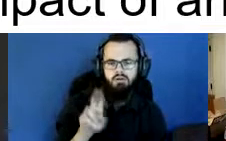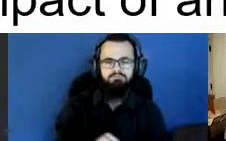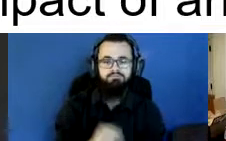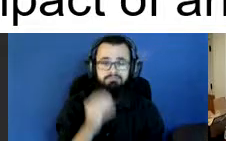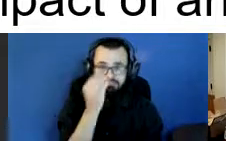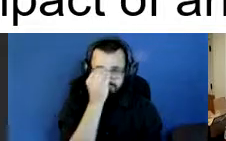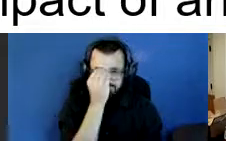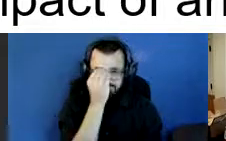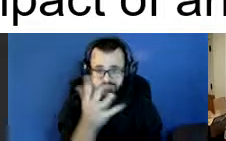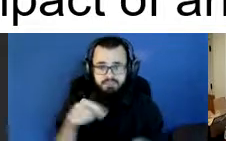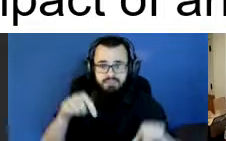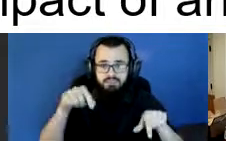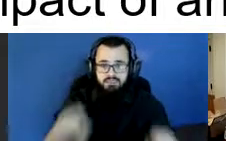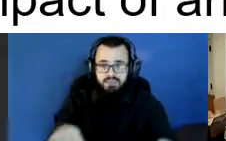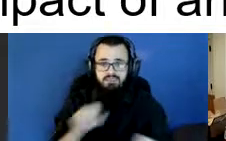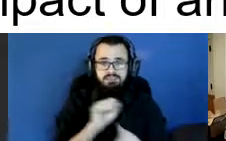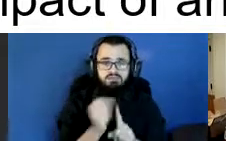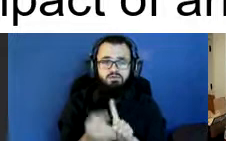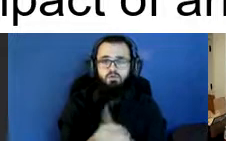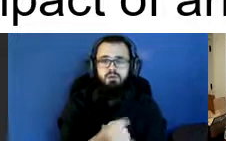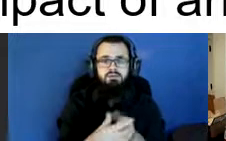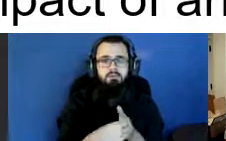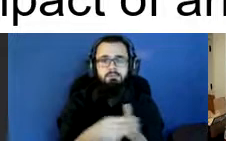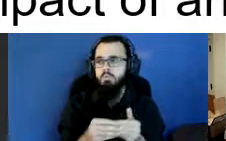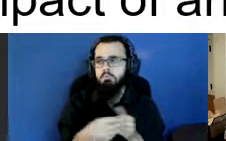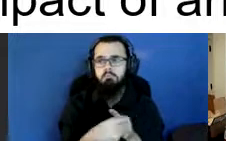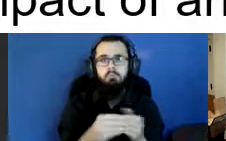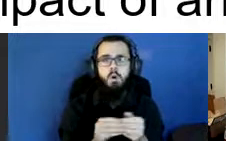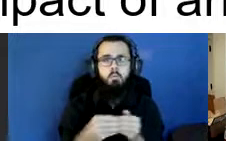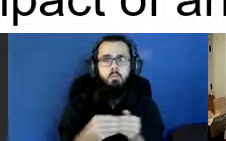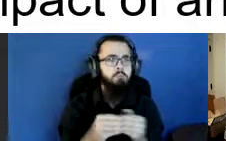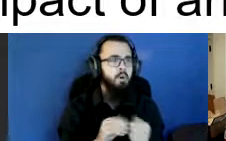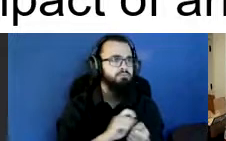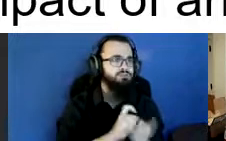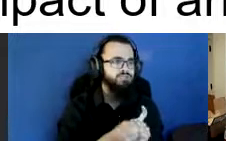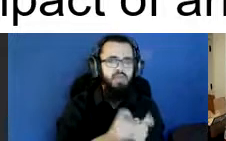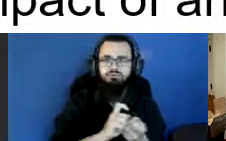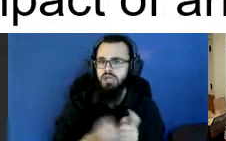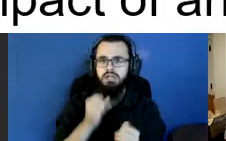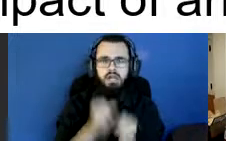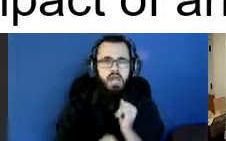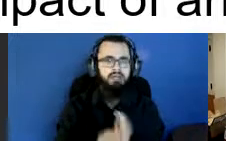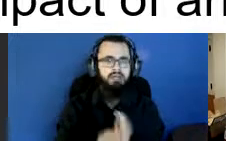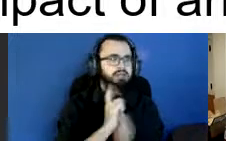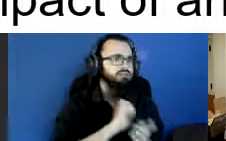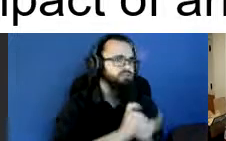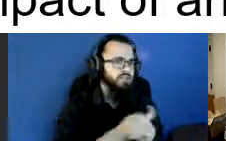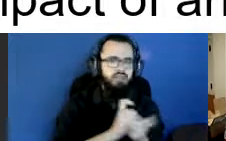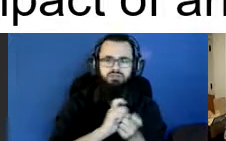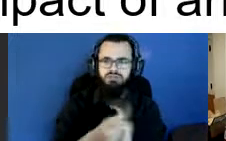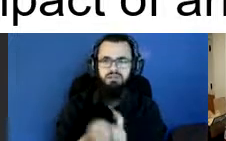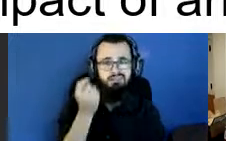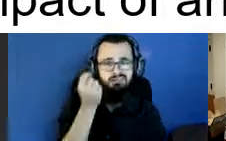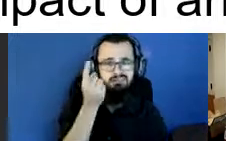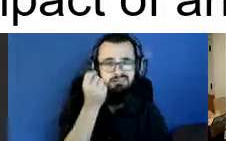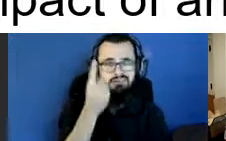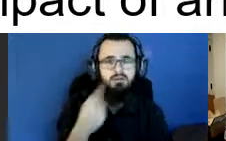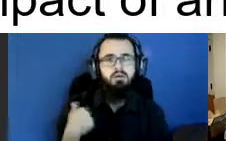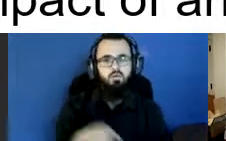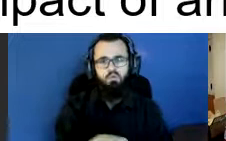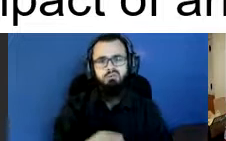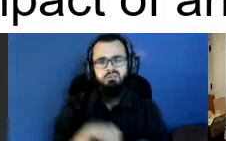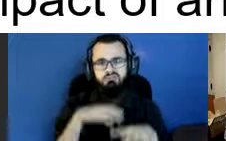know people have horrible change fatigue right now. I get it So do I. But we really are trying to